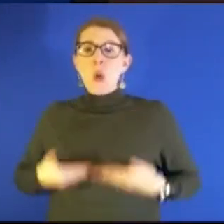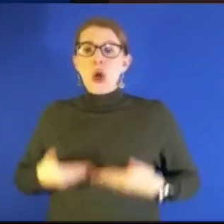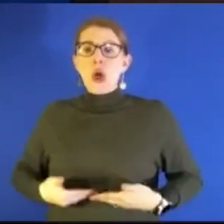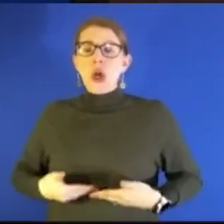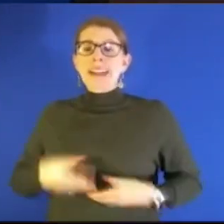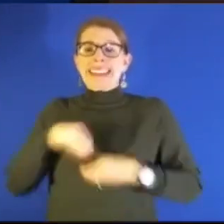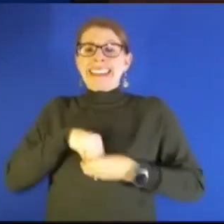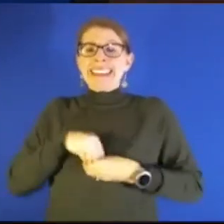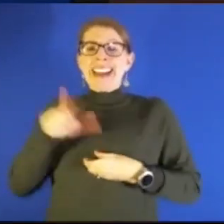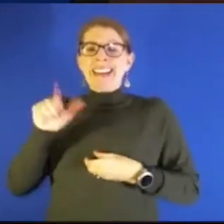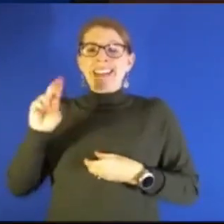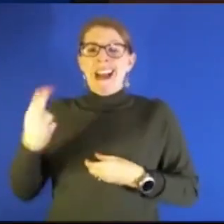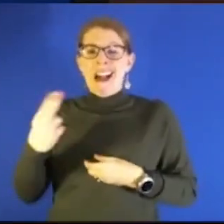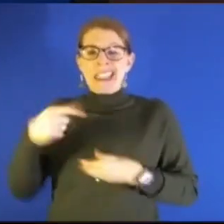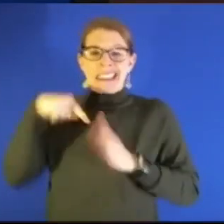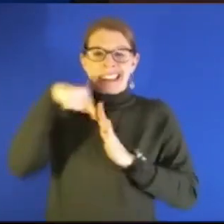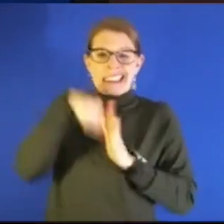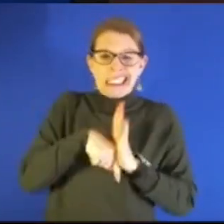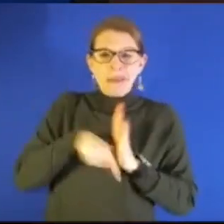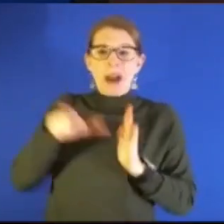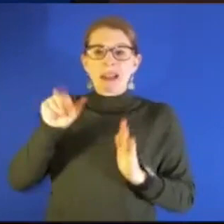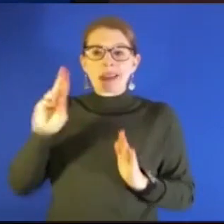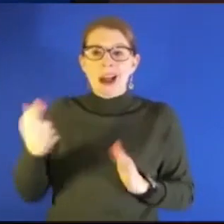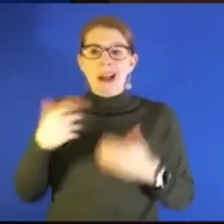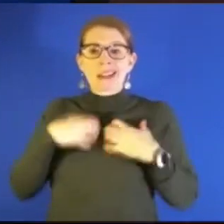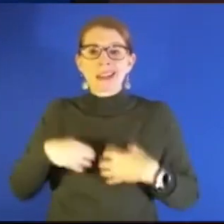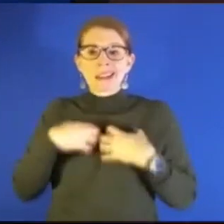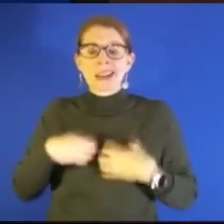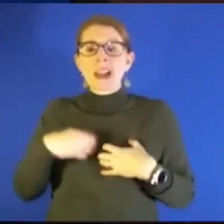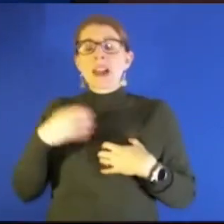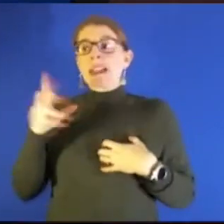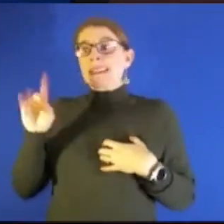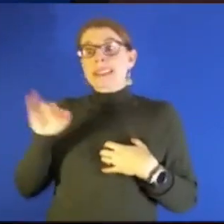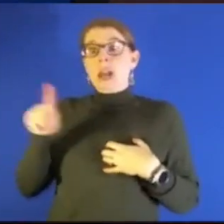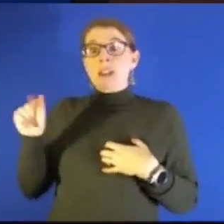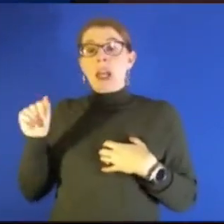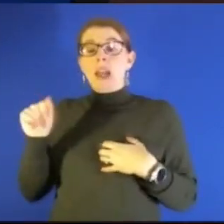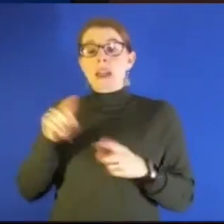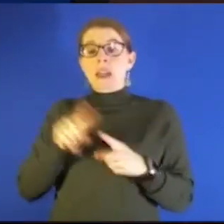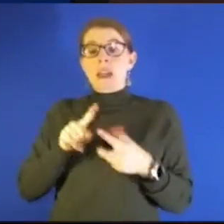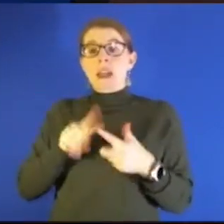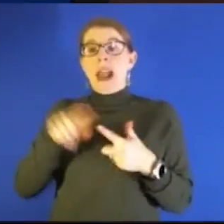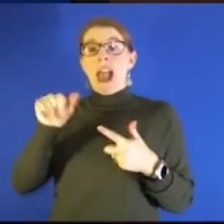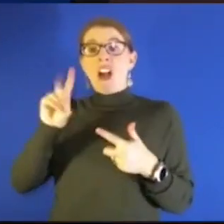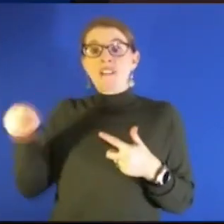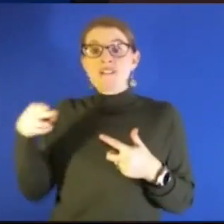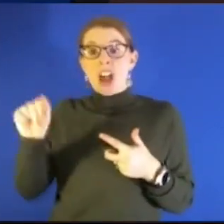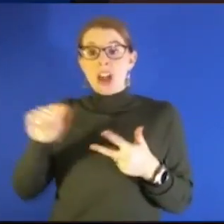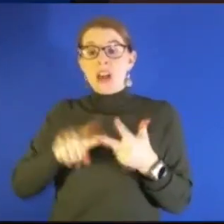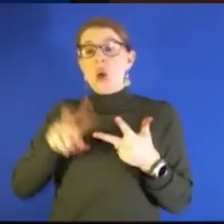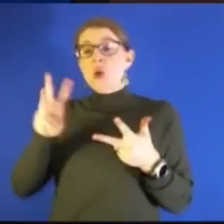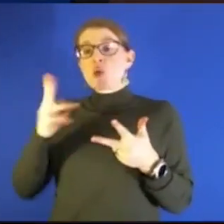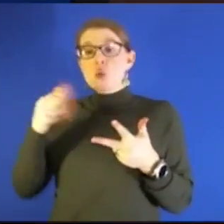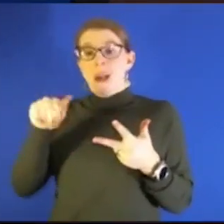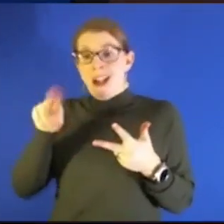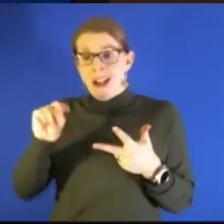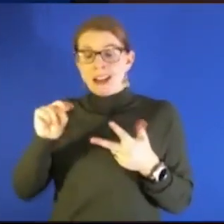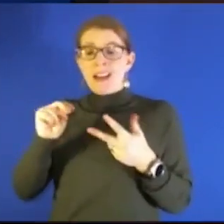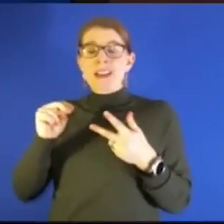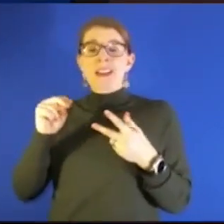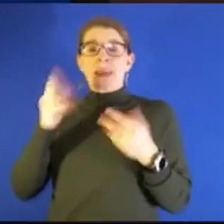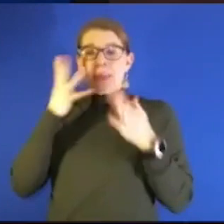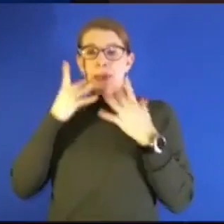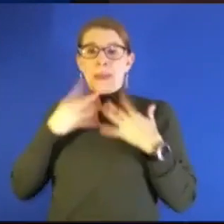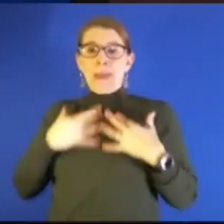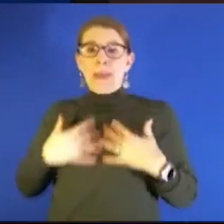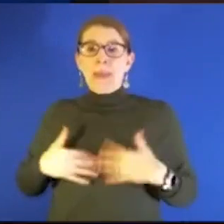deeper part of the lung, which is where Delta and the original strains and Alpha got in and caused a lot of severe lung damage, which led to a lot of ventilator and